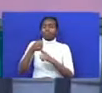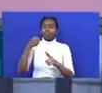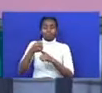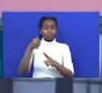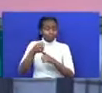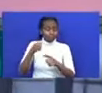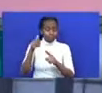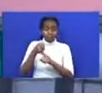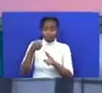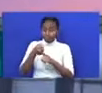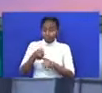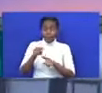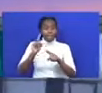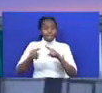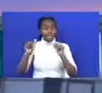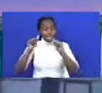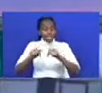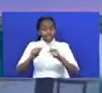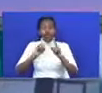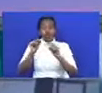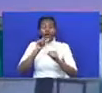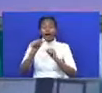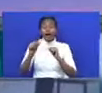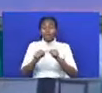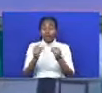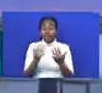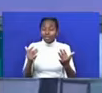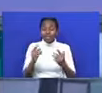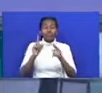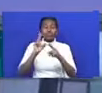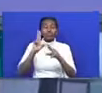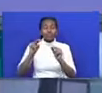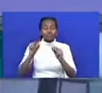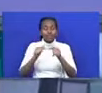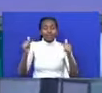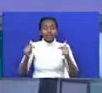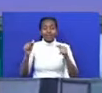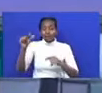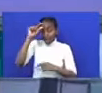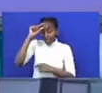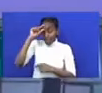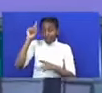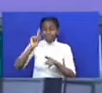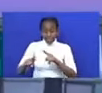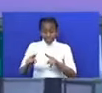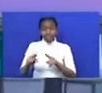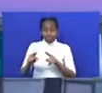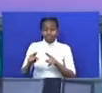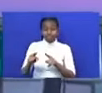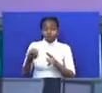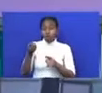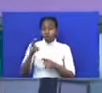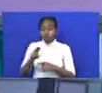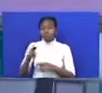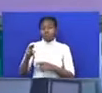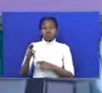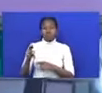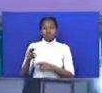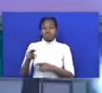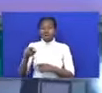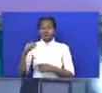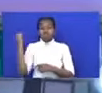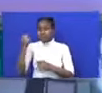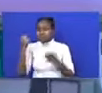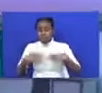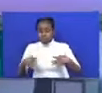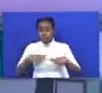against governments, we have to work with governments, but our over-reliance on governments as the kingdom of God sometimes pushes us to a place where